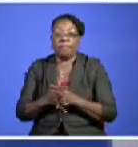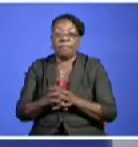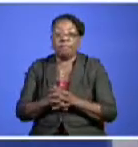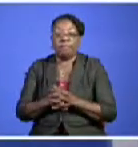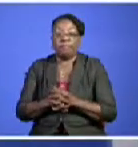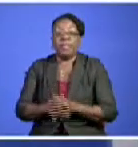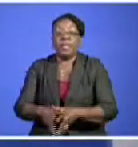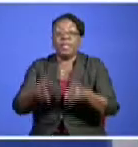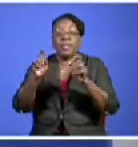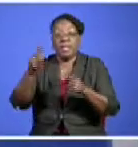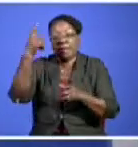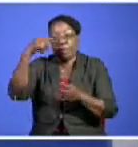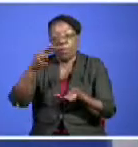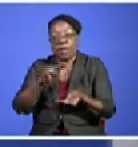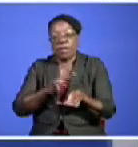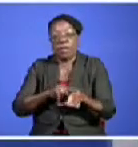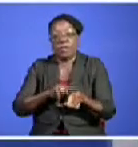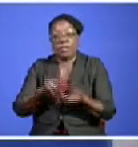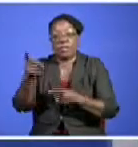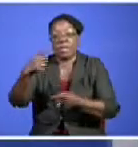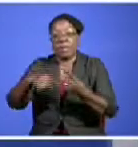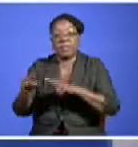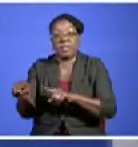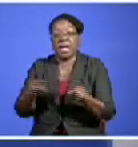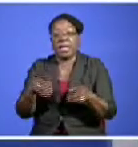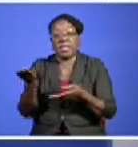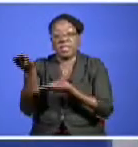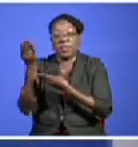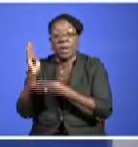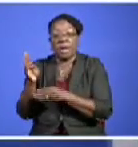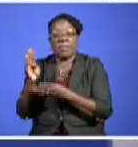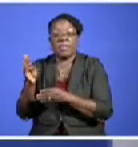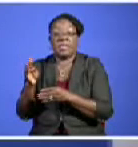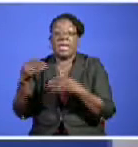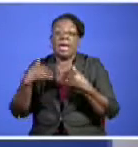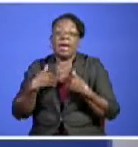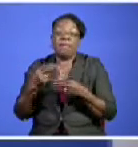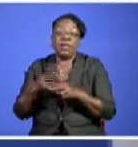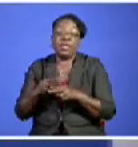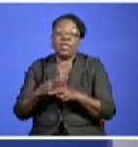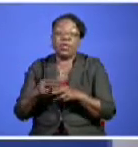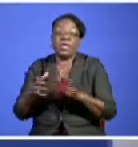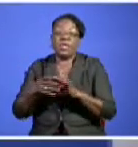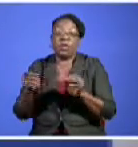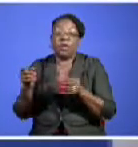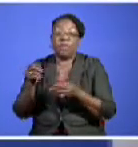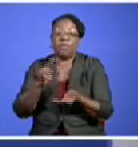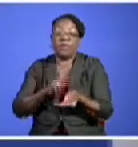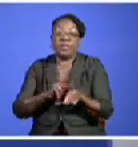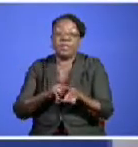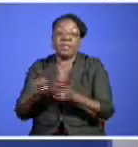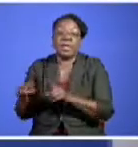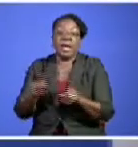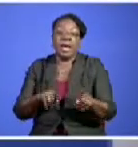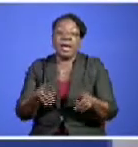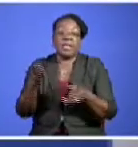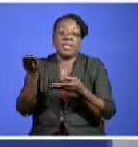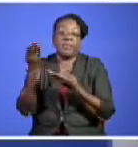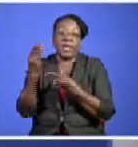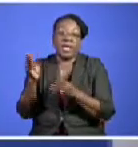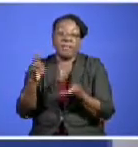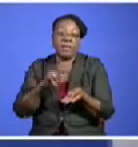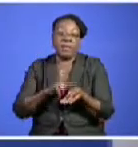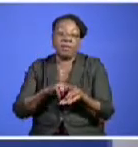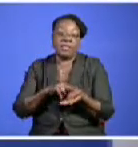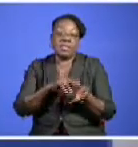pressing need for nurses comes as the Bahamas continues to face a shortage in this area, as hundreds of Bahamians have left this